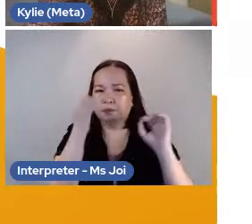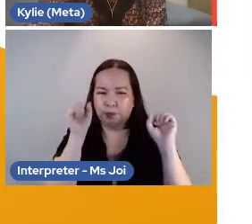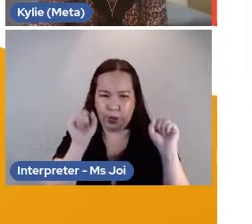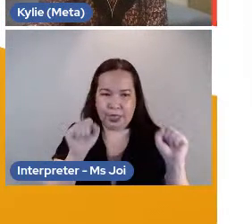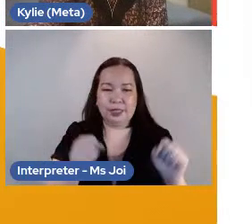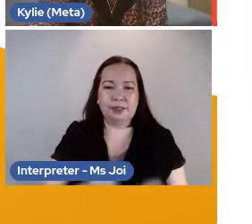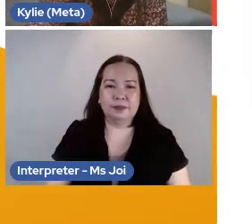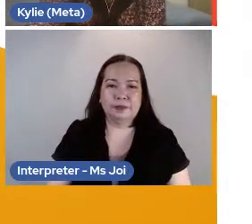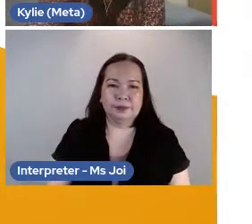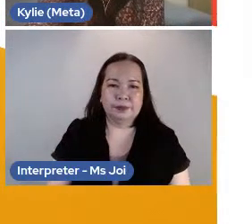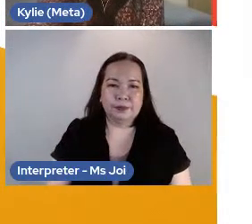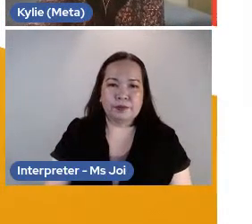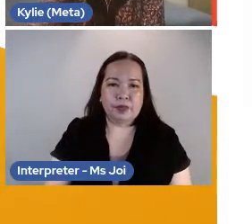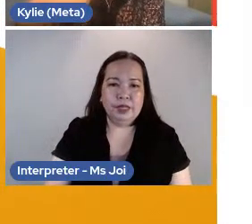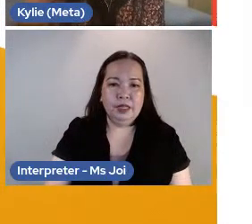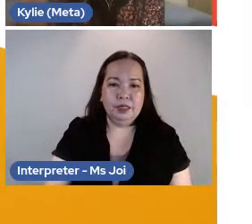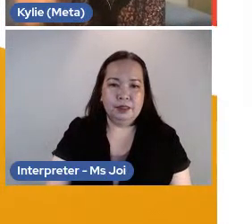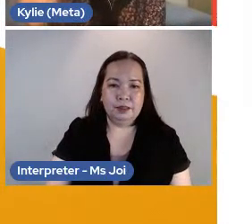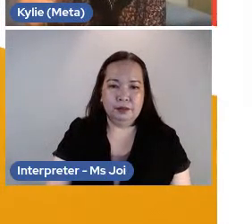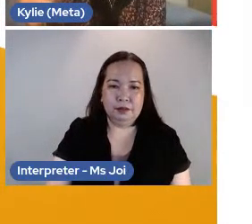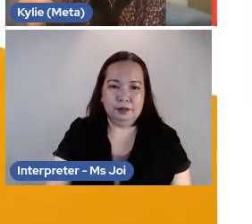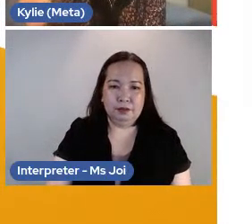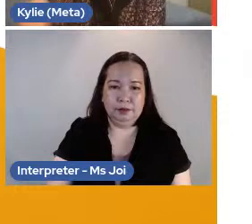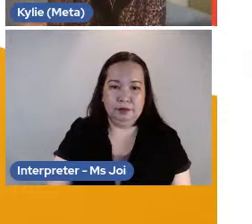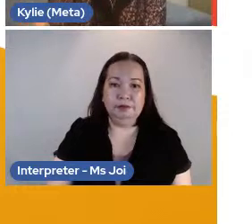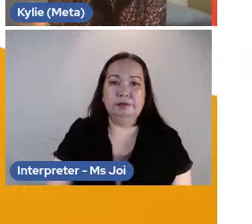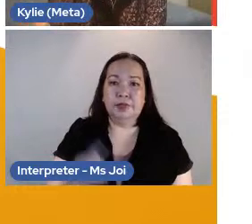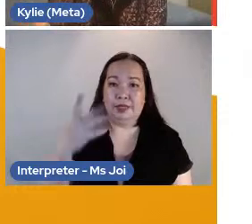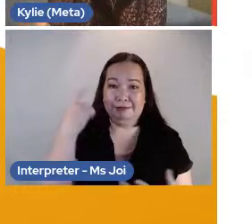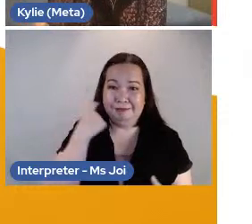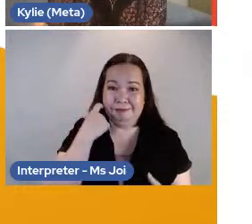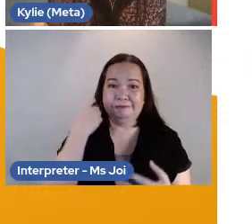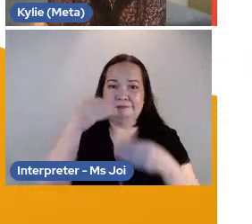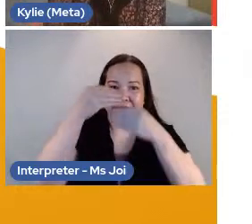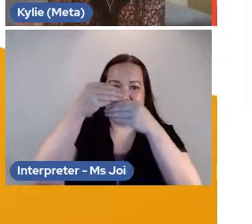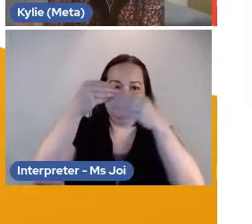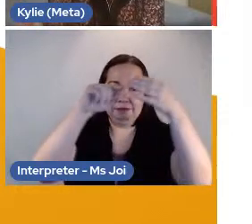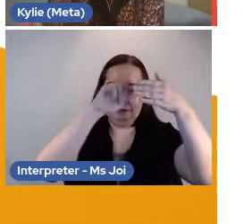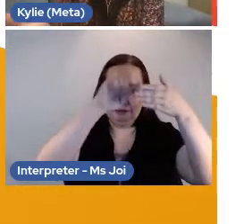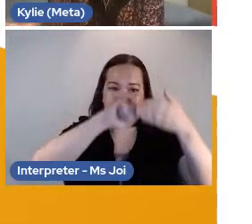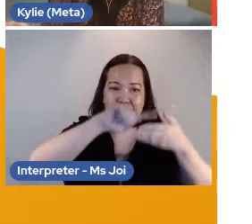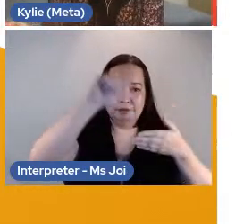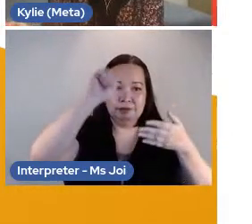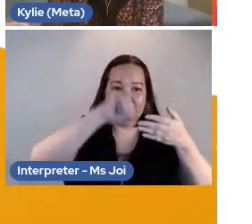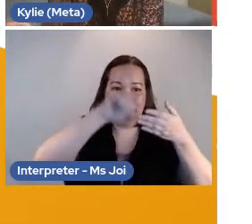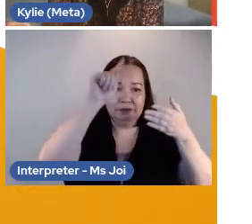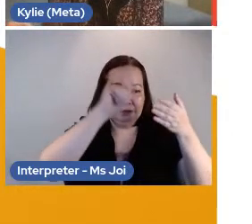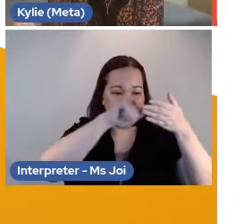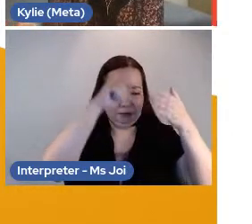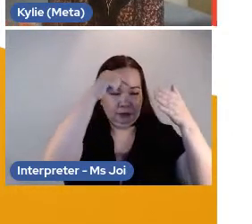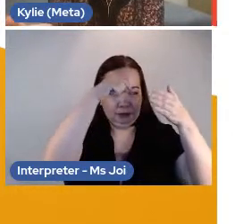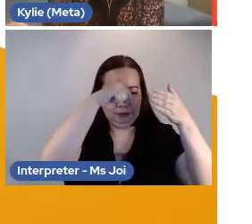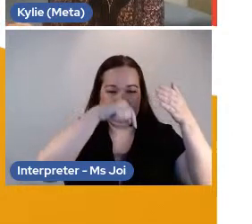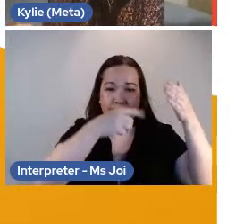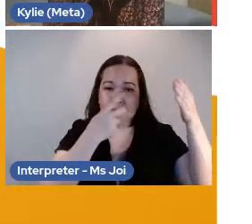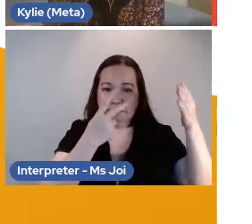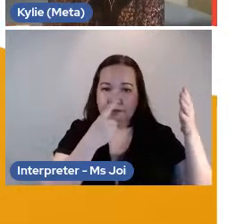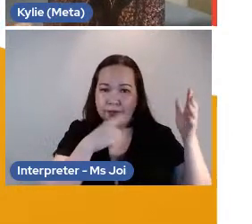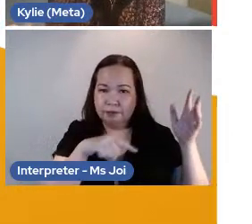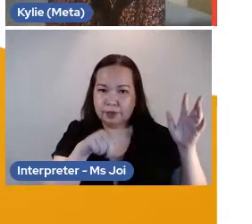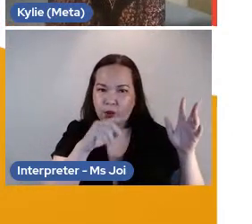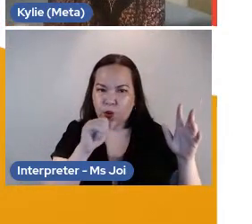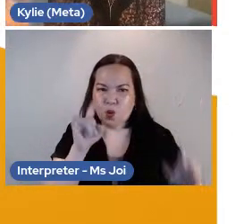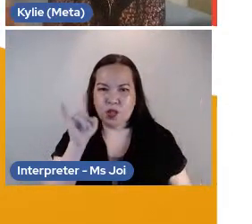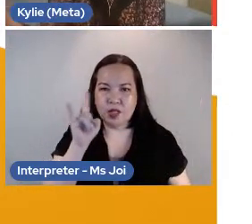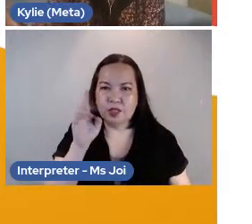library. Right, so if we scroll down, we will see archived all of the ads that this particular